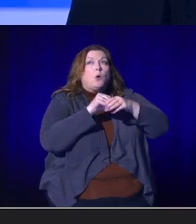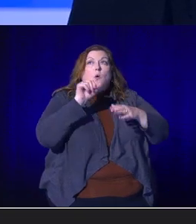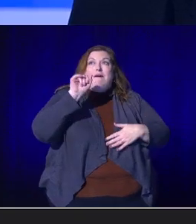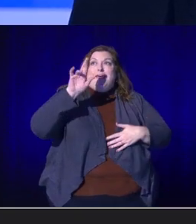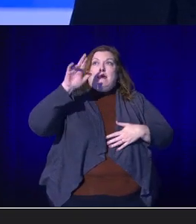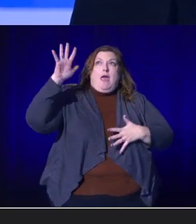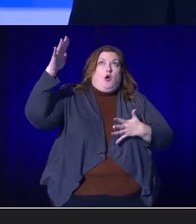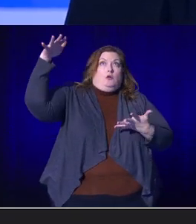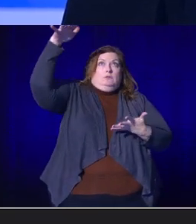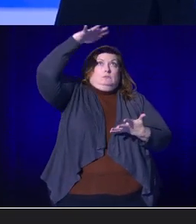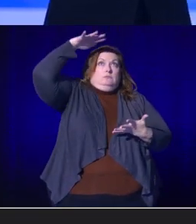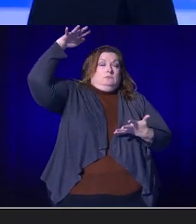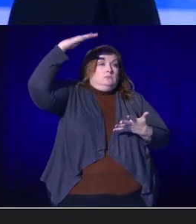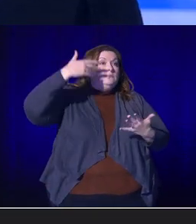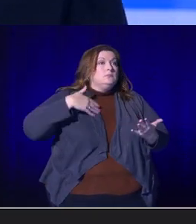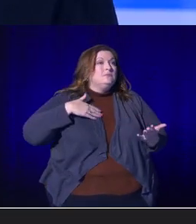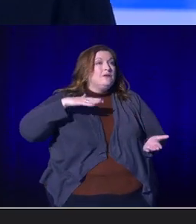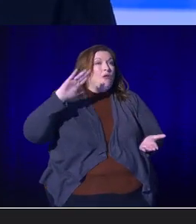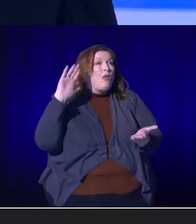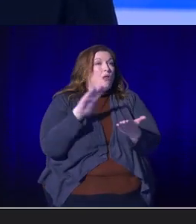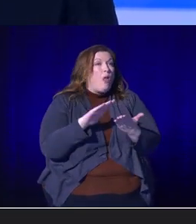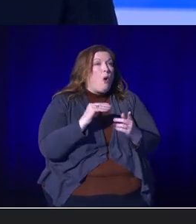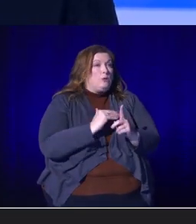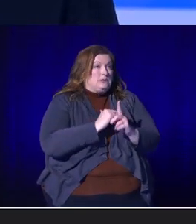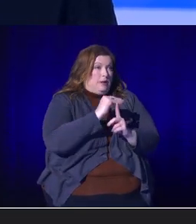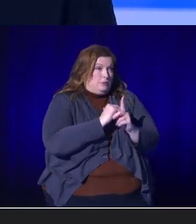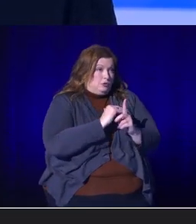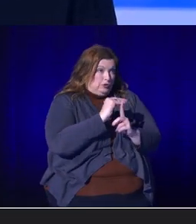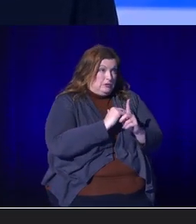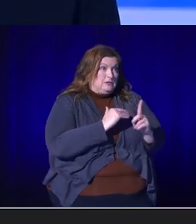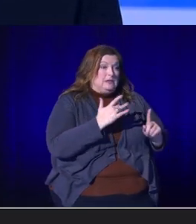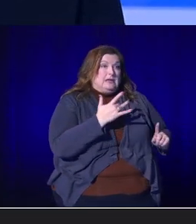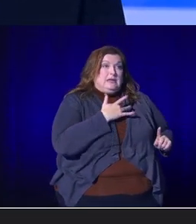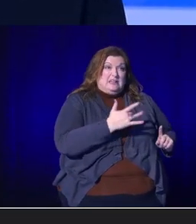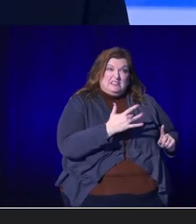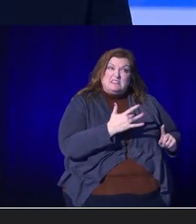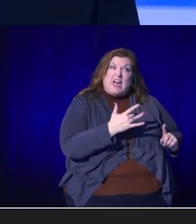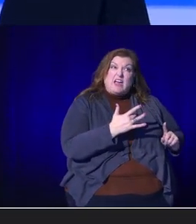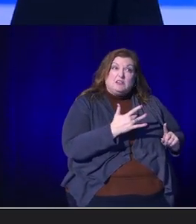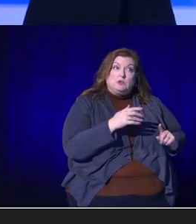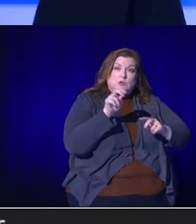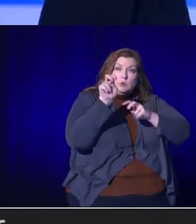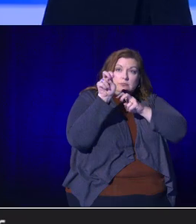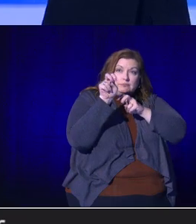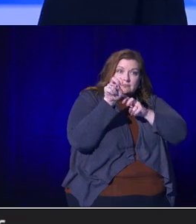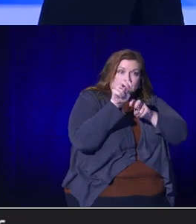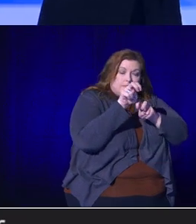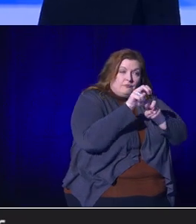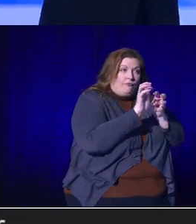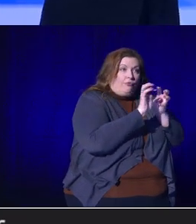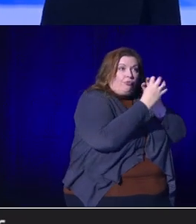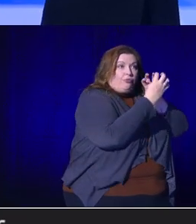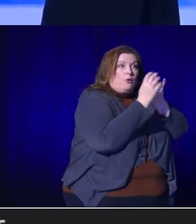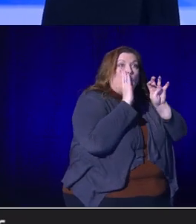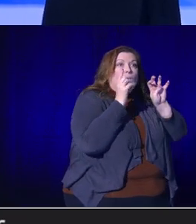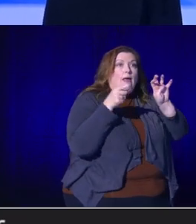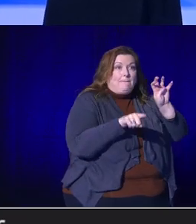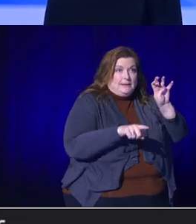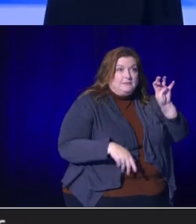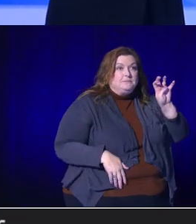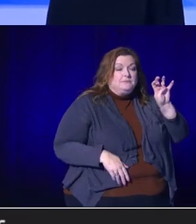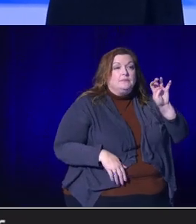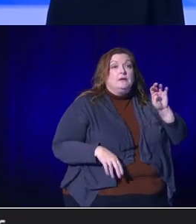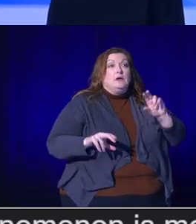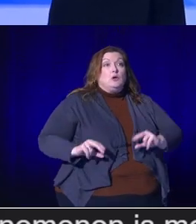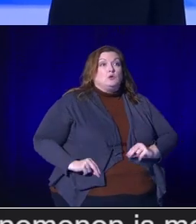And so low temperature is often considered to be a case where that plating phenomenon is most likely to occur. So the